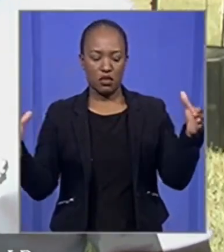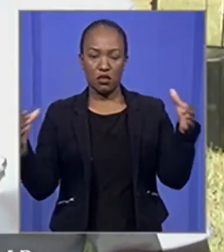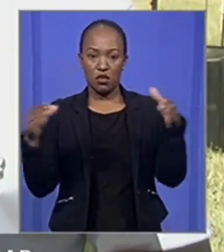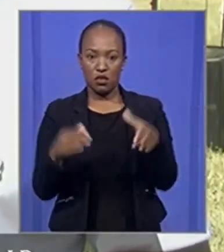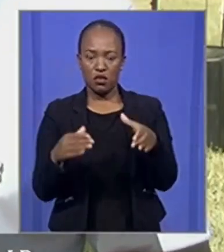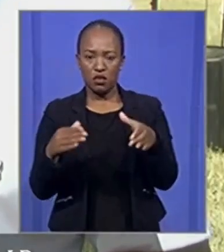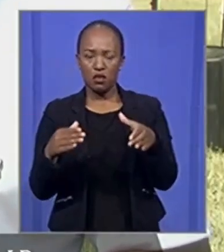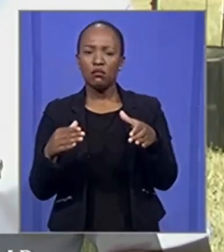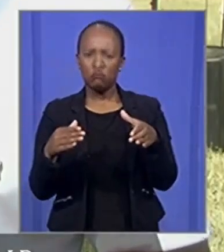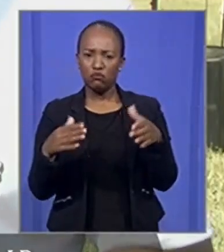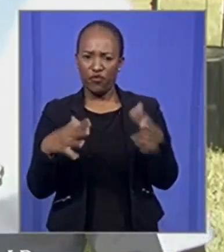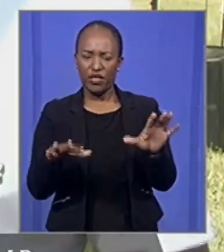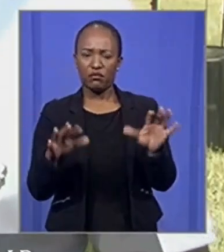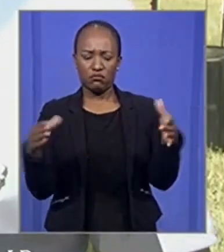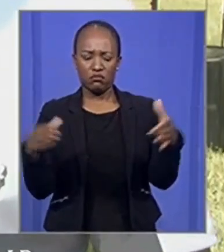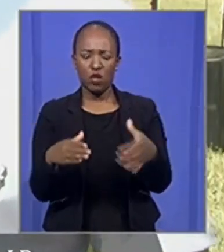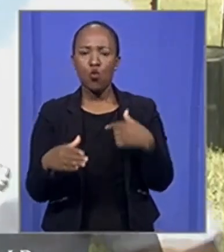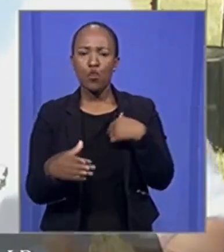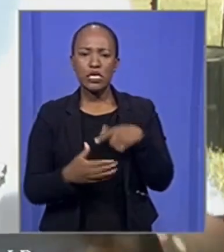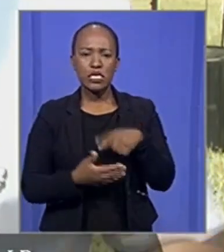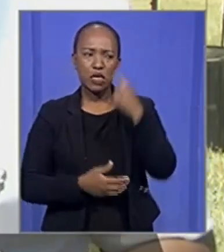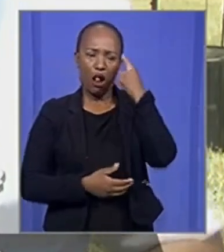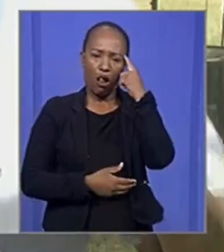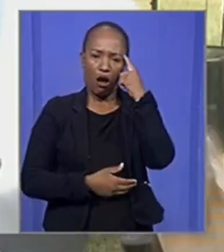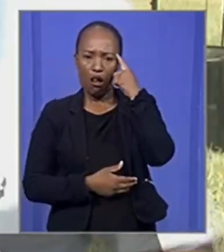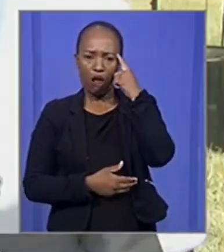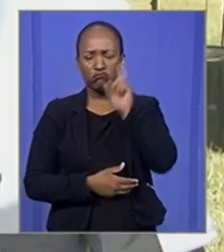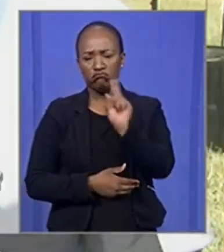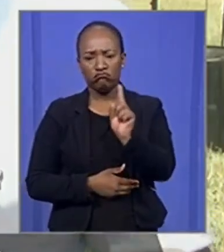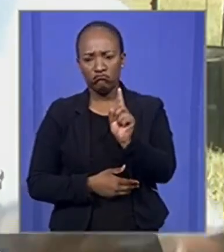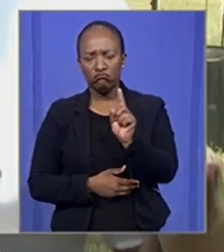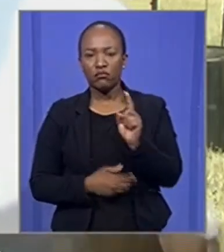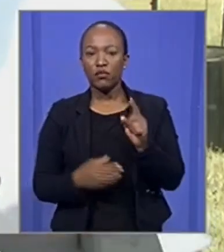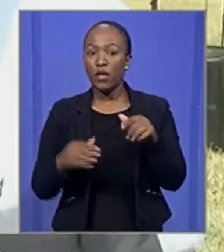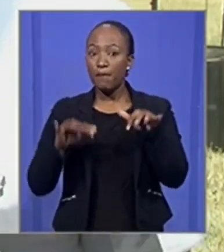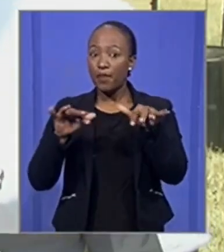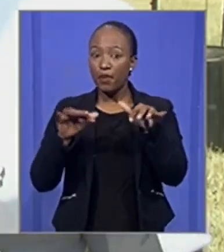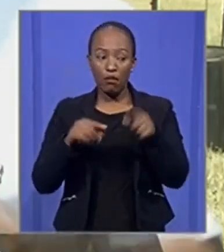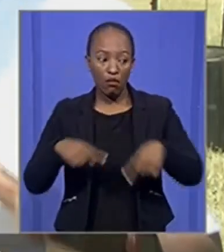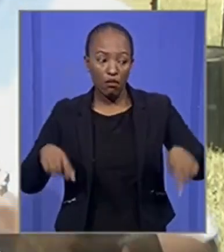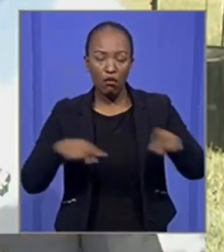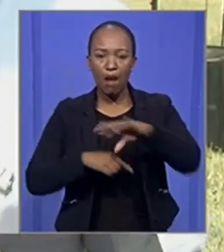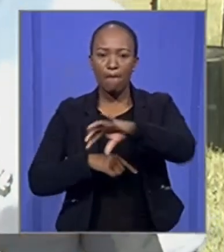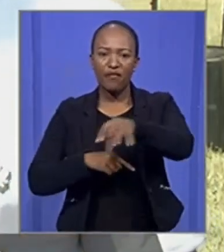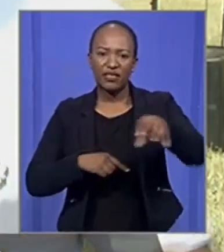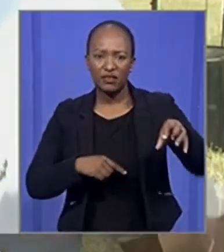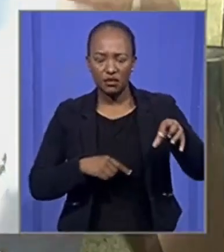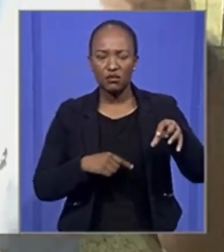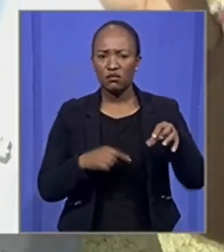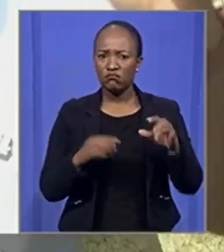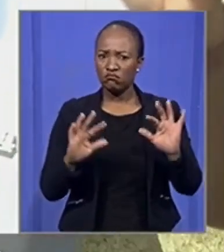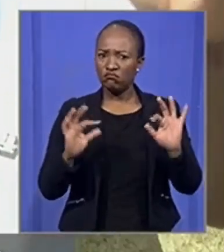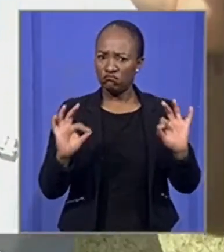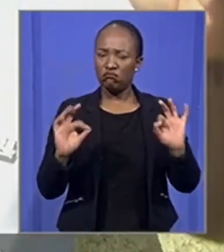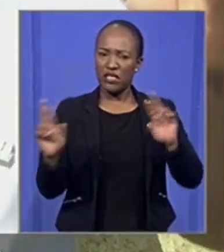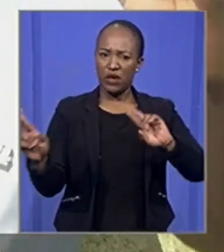doubt anything. Our people across the province, they are hands-on and telling people about